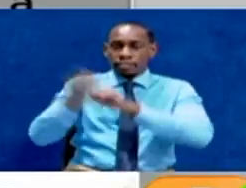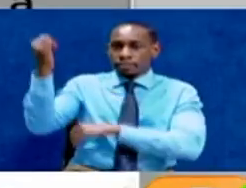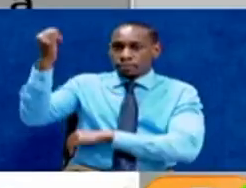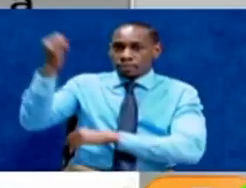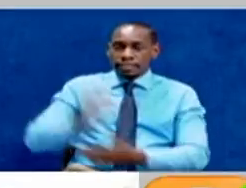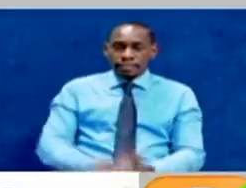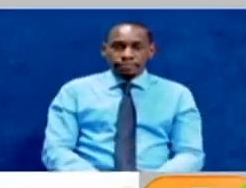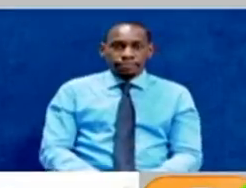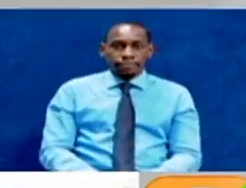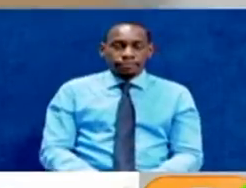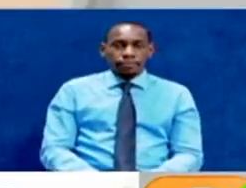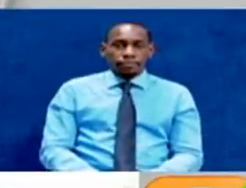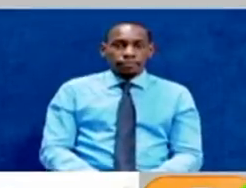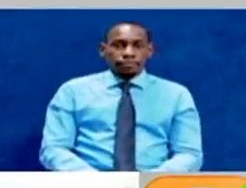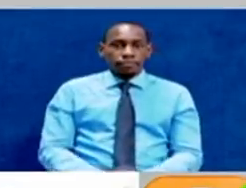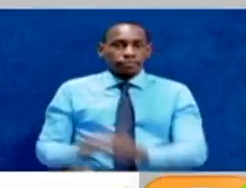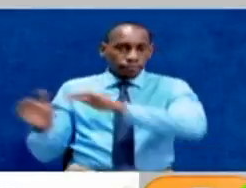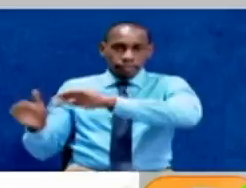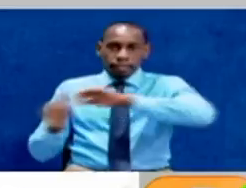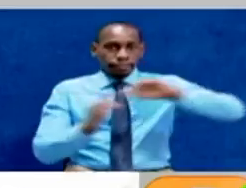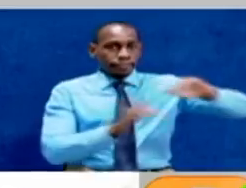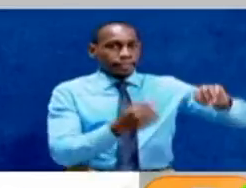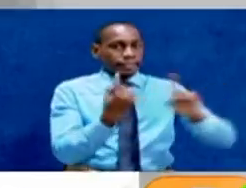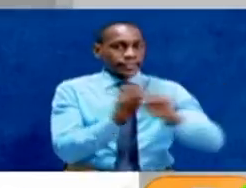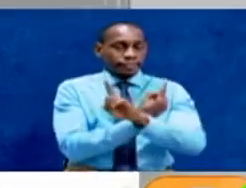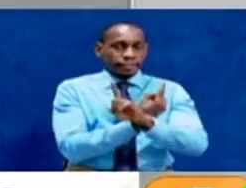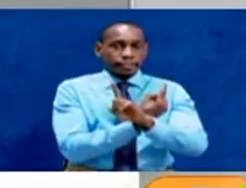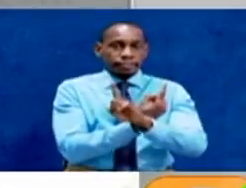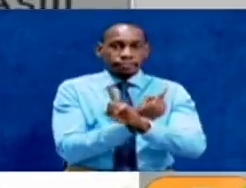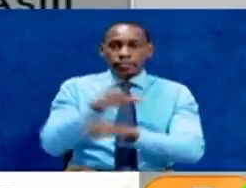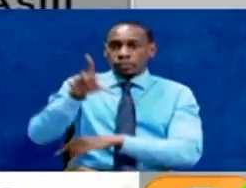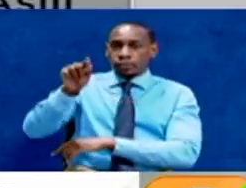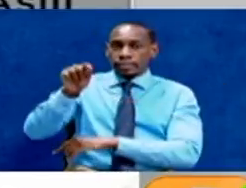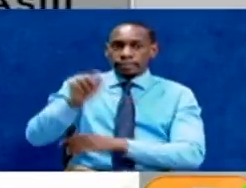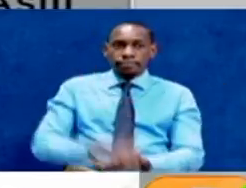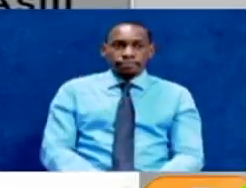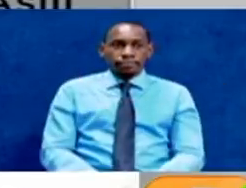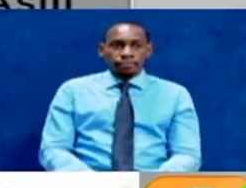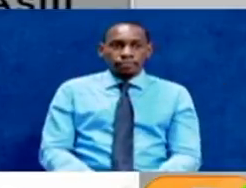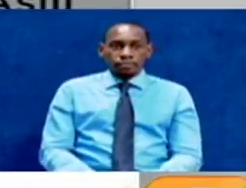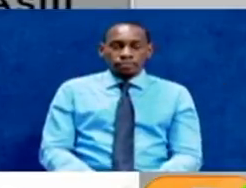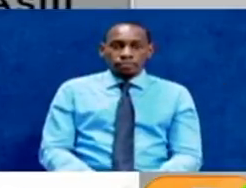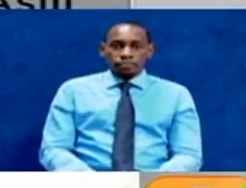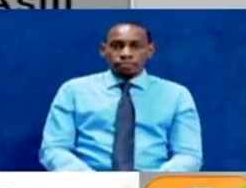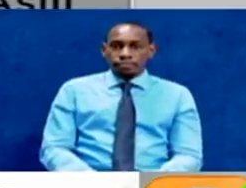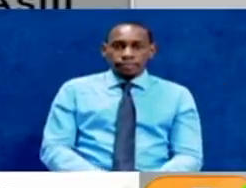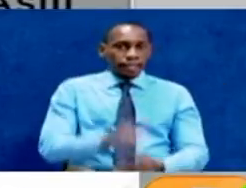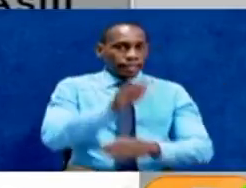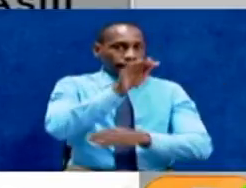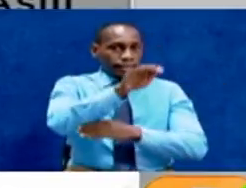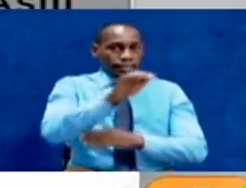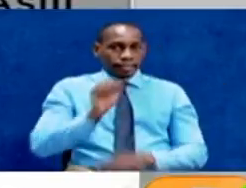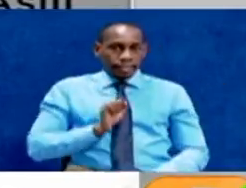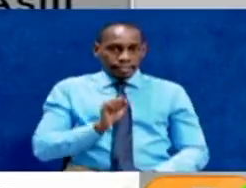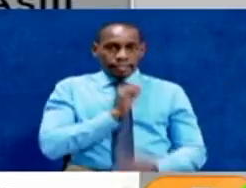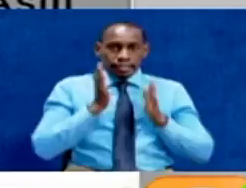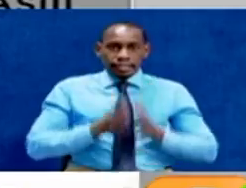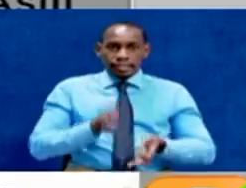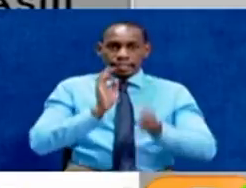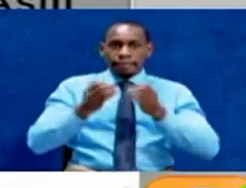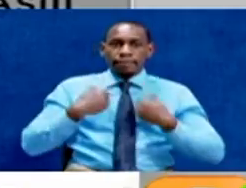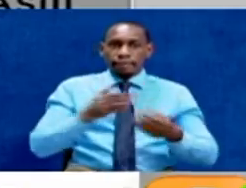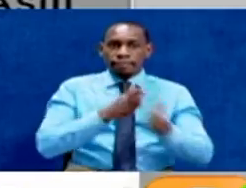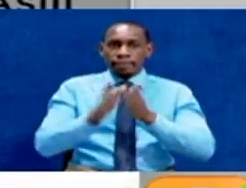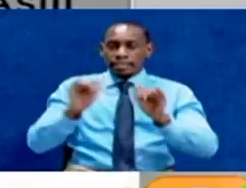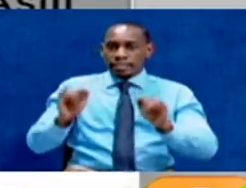politics. Okay, let's take a look at the next one. And you are, this is Collins Bohr. Ask Senator Linturi whether there are plans